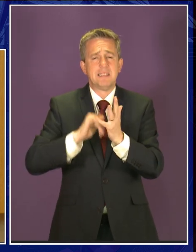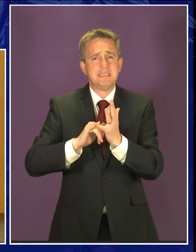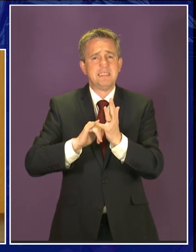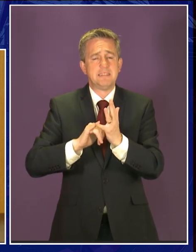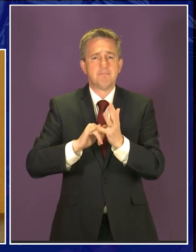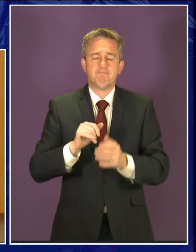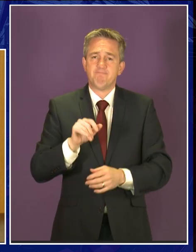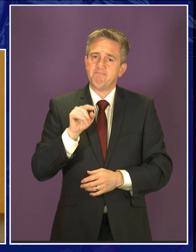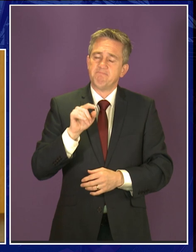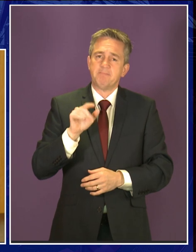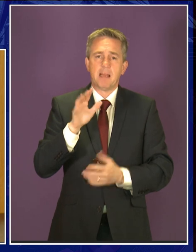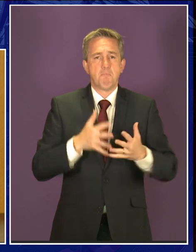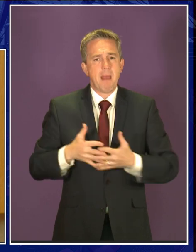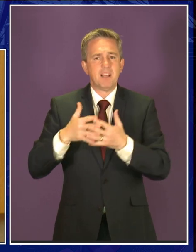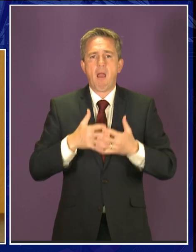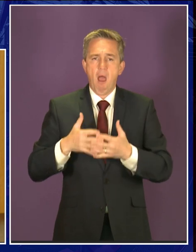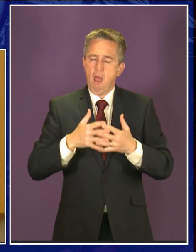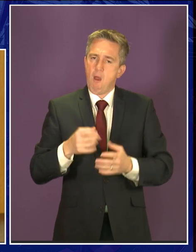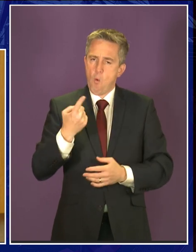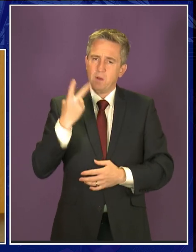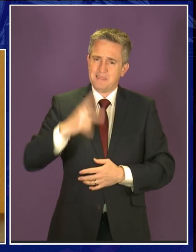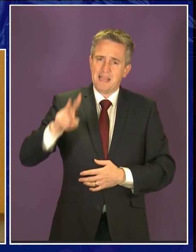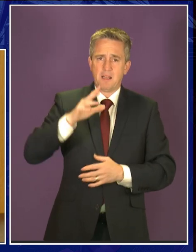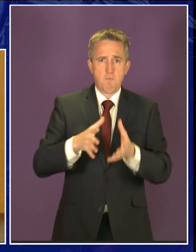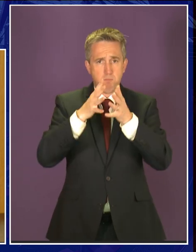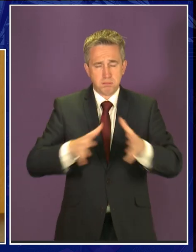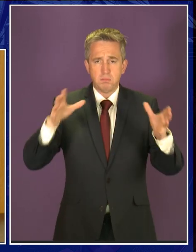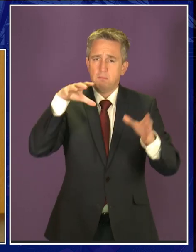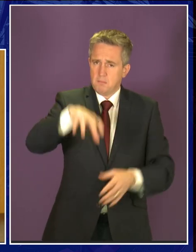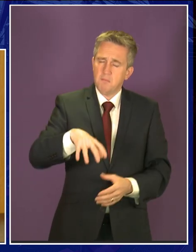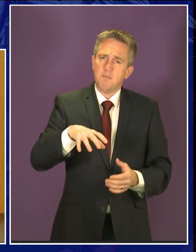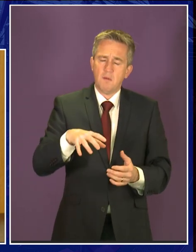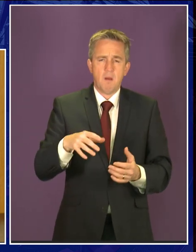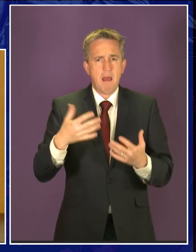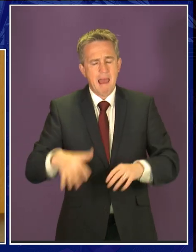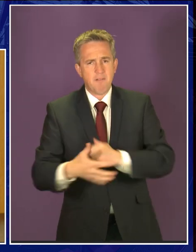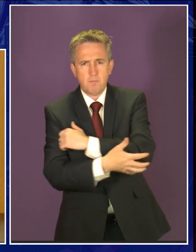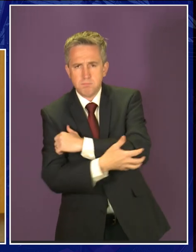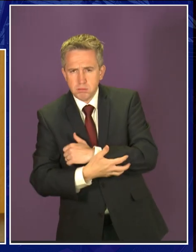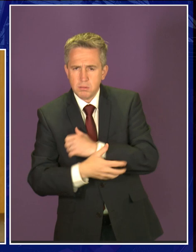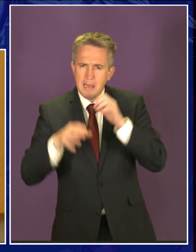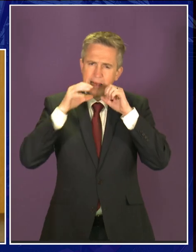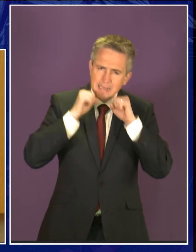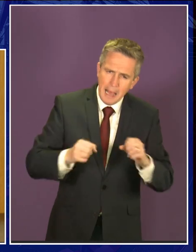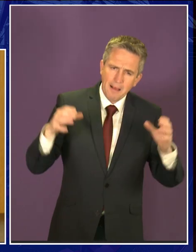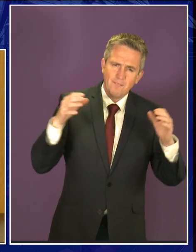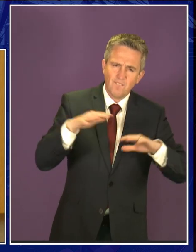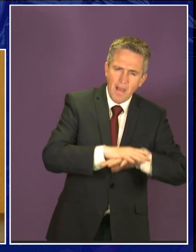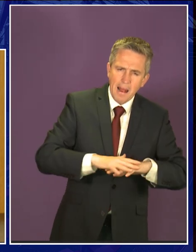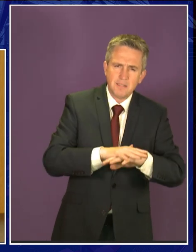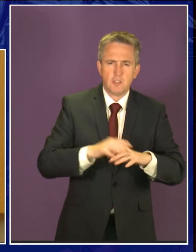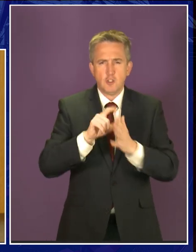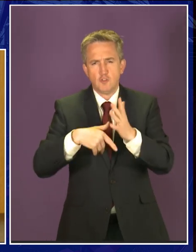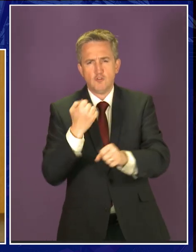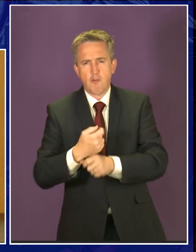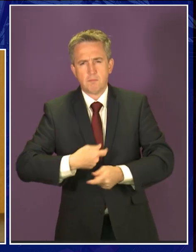country's 2nd most densely populated neighborhood that is affected by extreme poverty, gang violence, and drug trafficking.